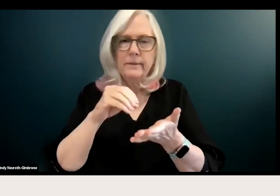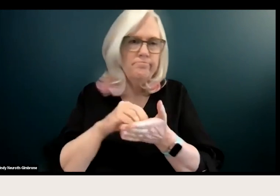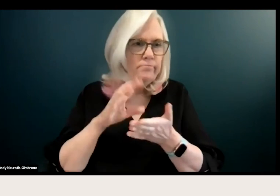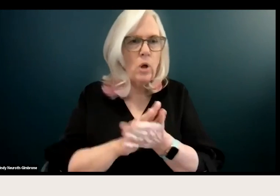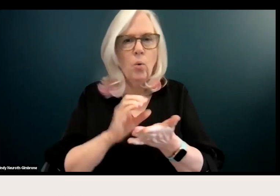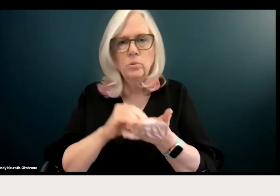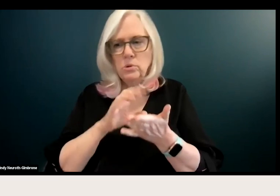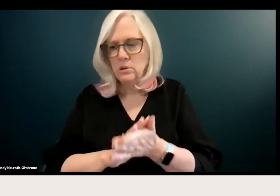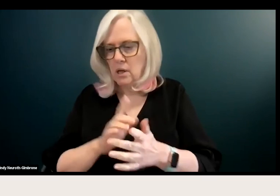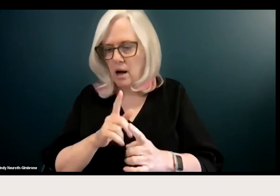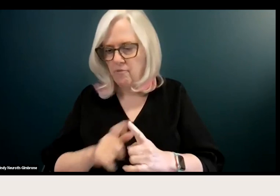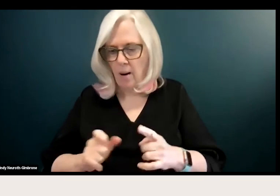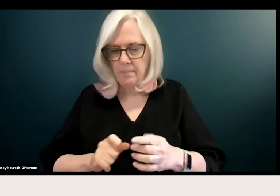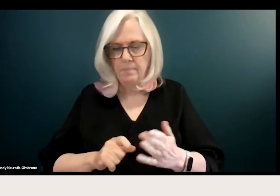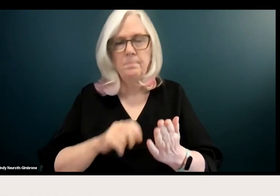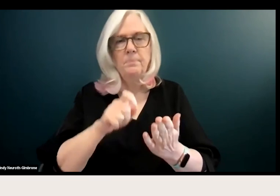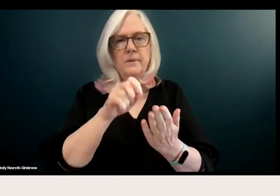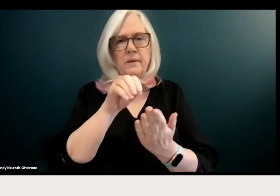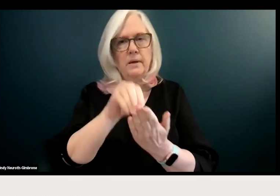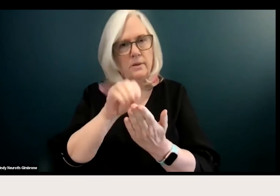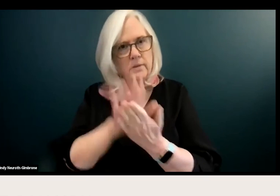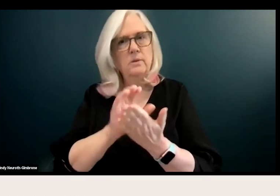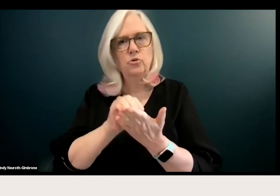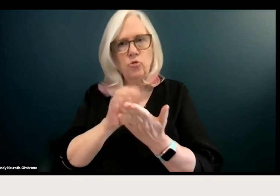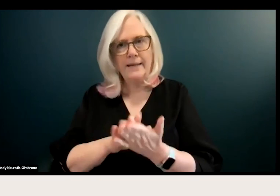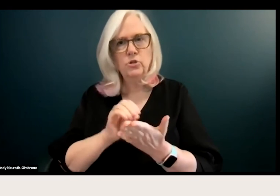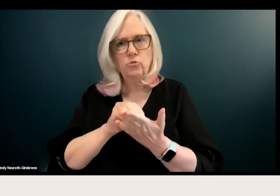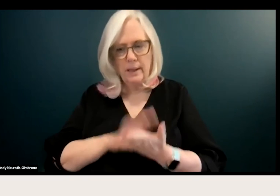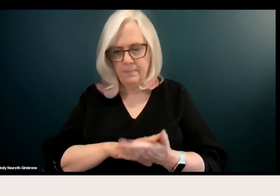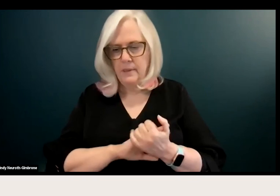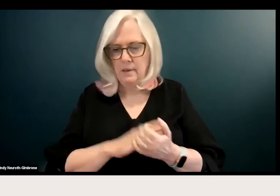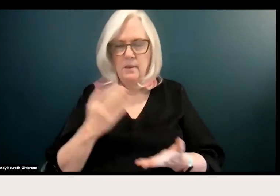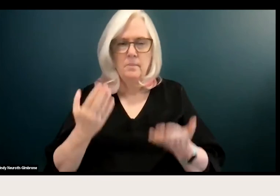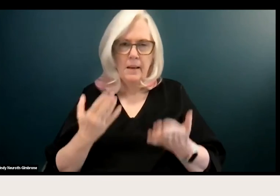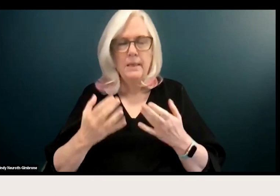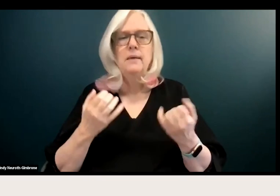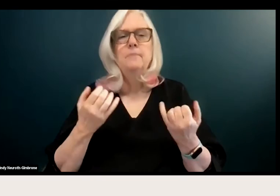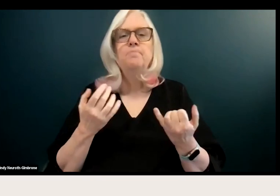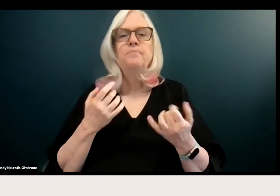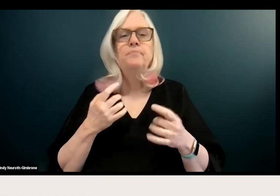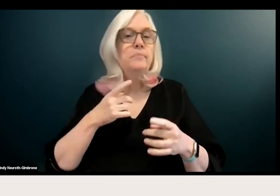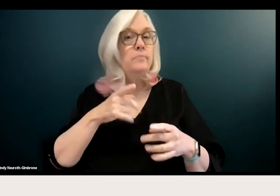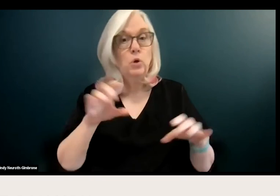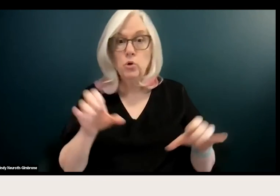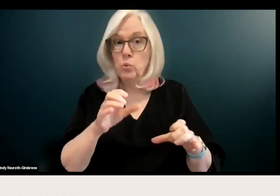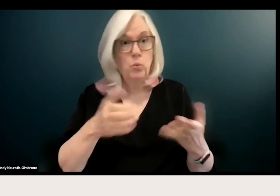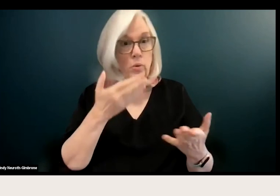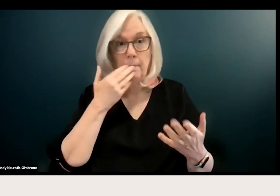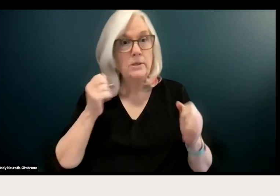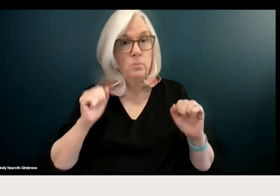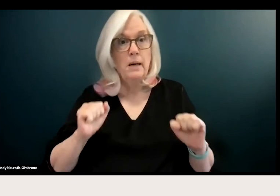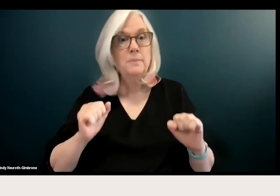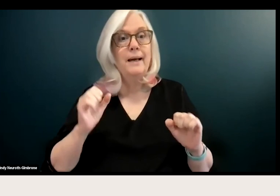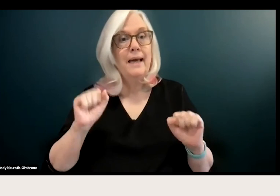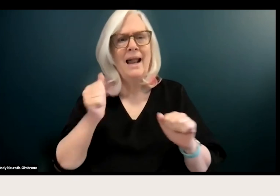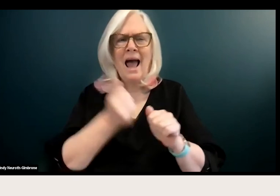Like we've said before, if you're doing your best and you're considering some of these options as much as you possibly can, everyone's busy, then chances are